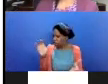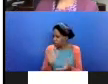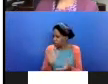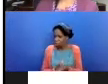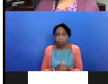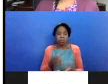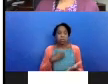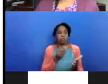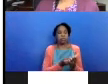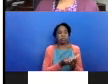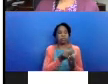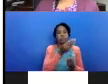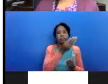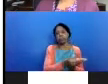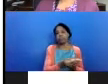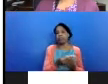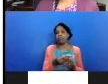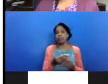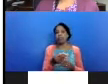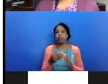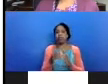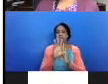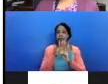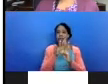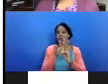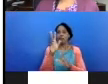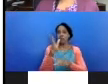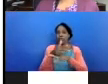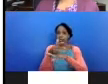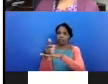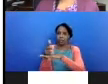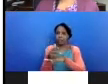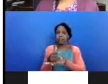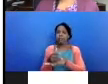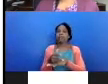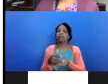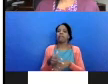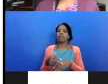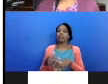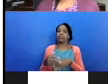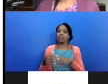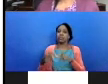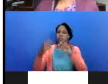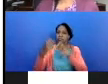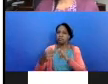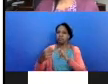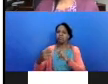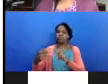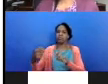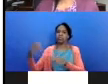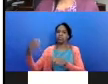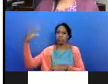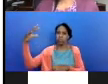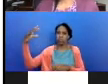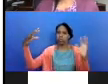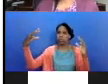video camera, and then I had permission from the men to do this, and then I started showing videos of the conversations